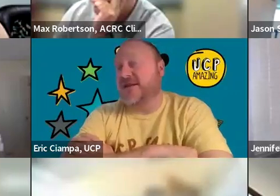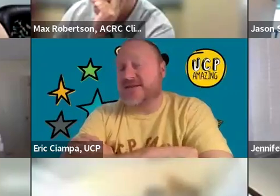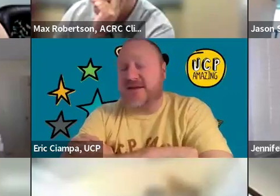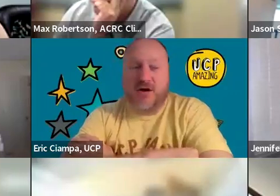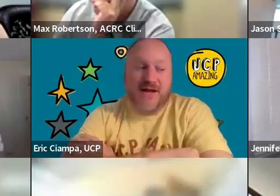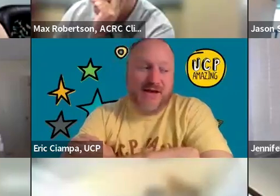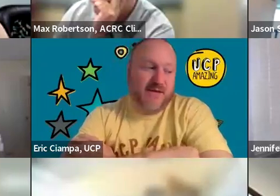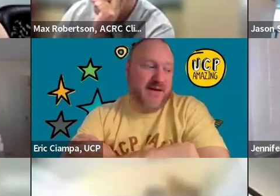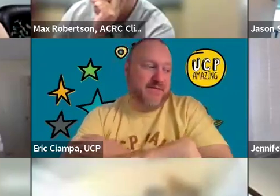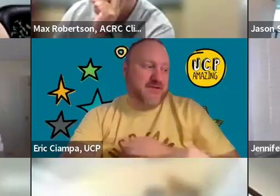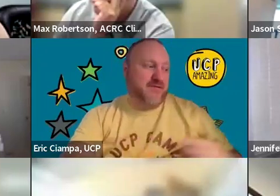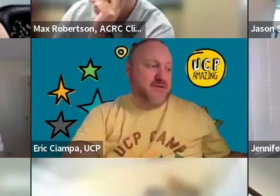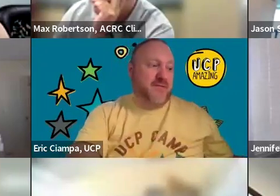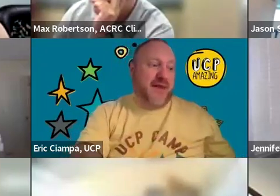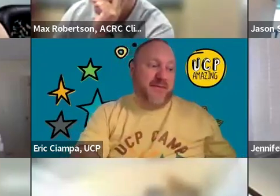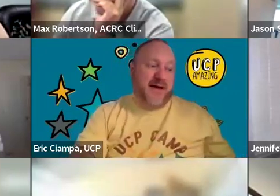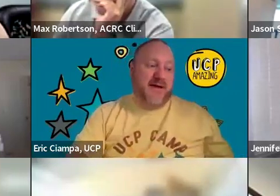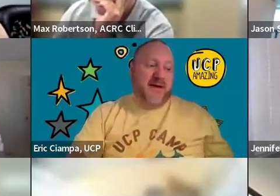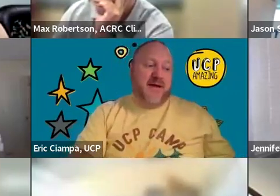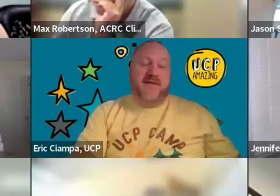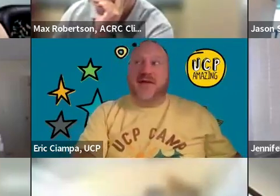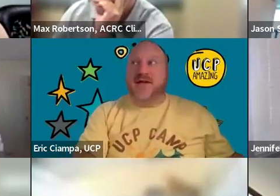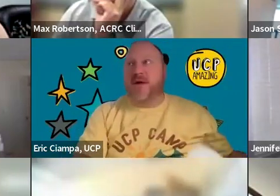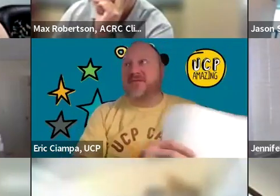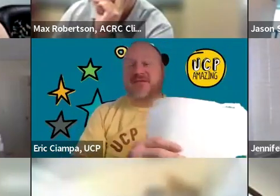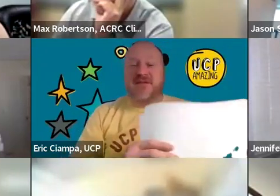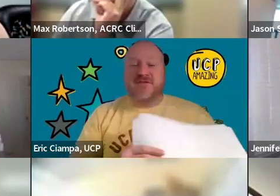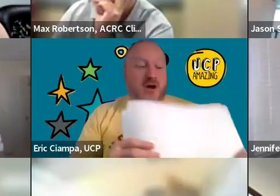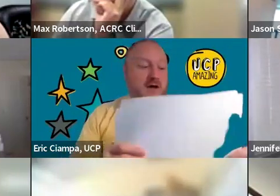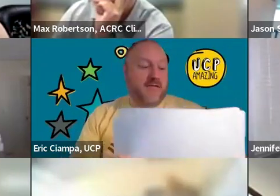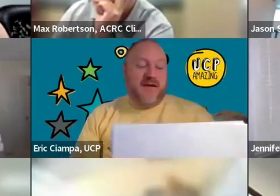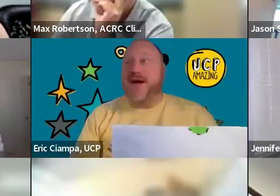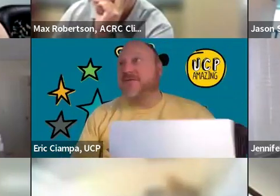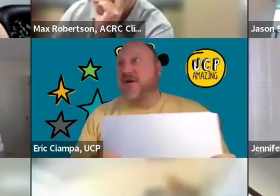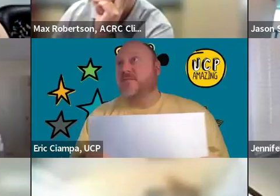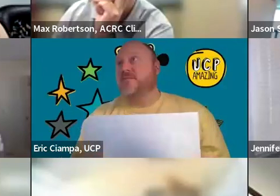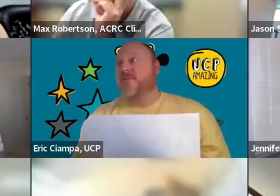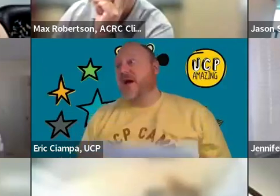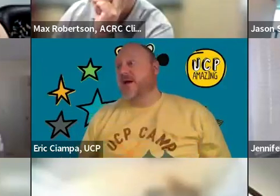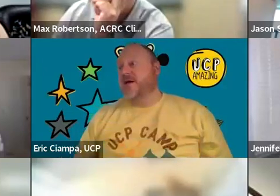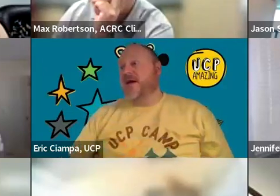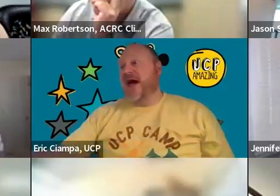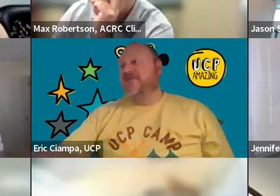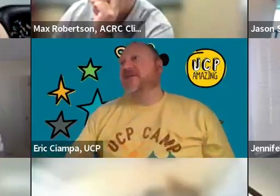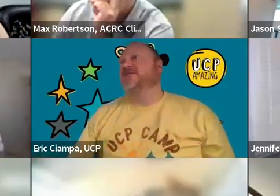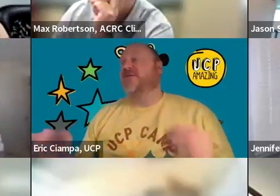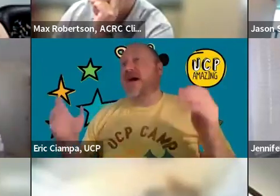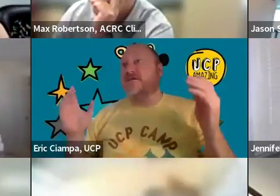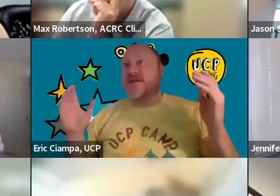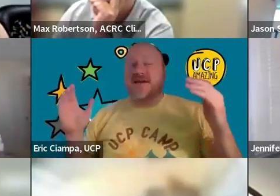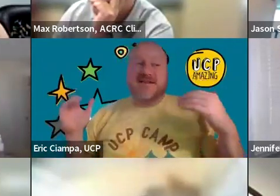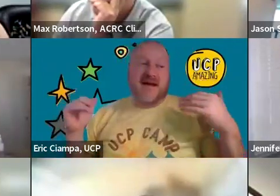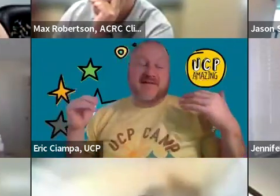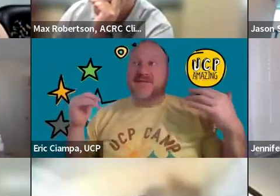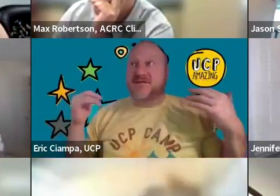date, it's nice to have a hard date that we need to make sure folks are compliant by. The department received strong feedback from advocates and providers